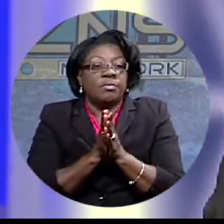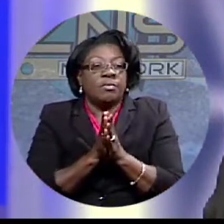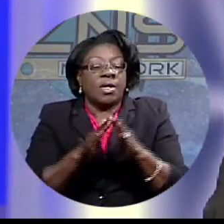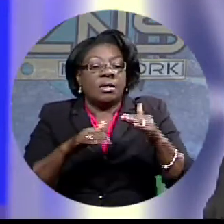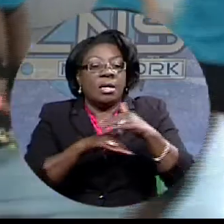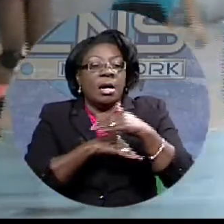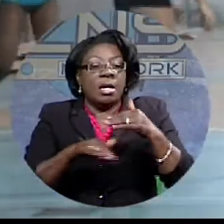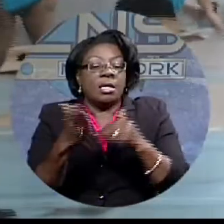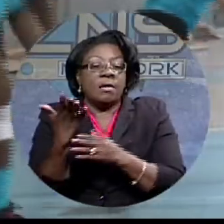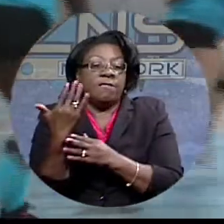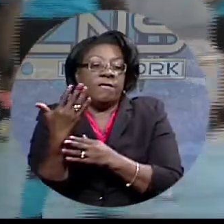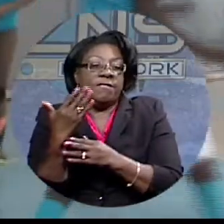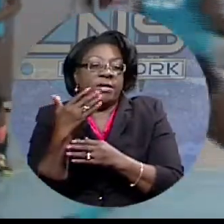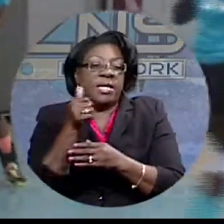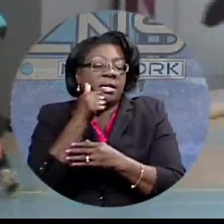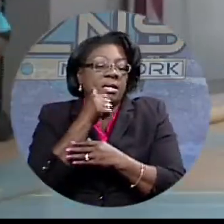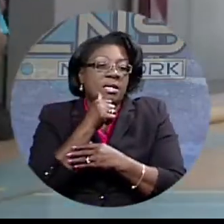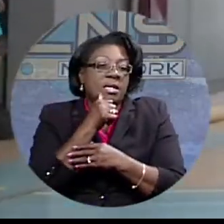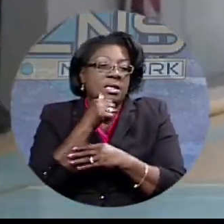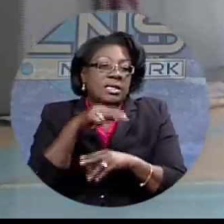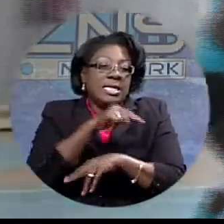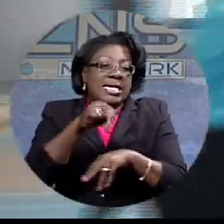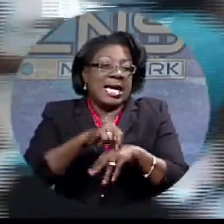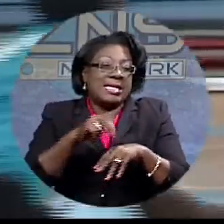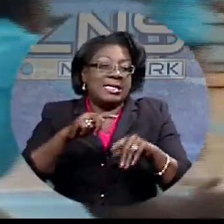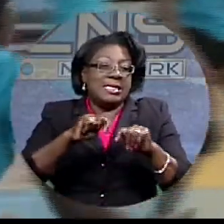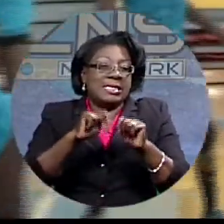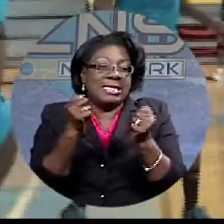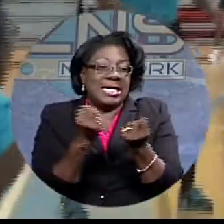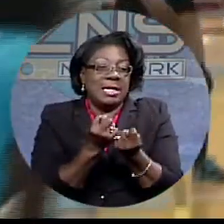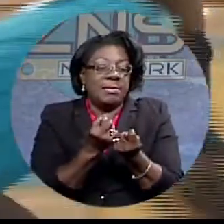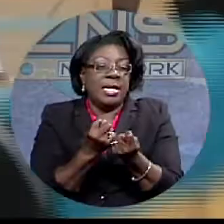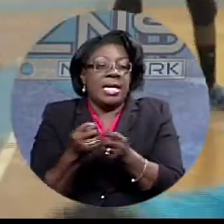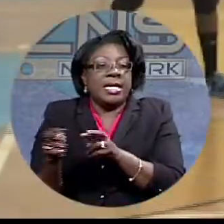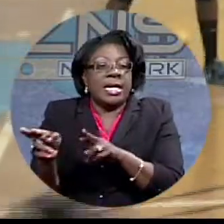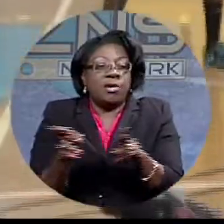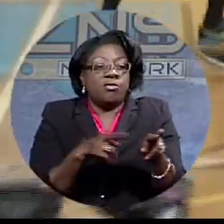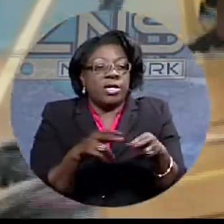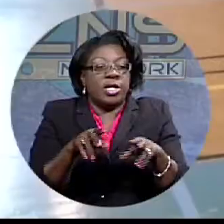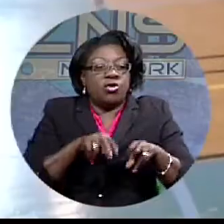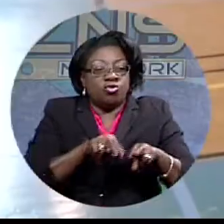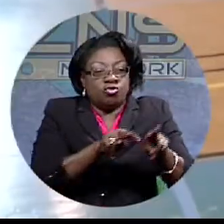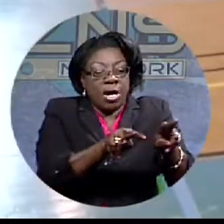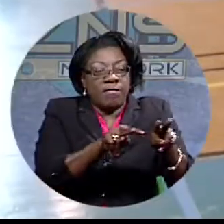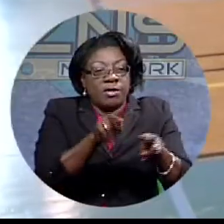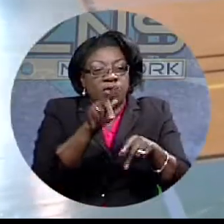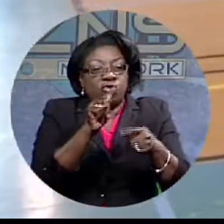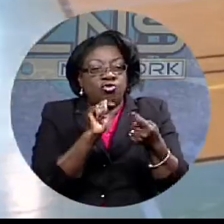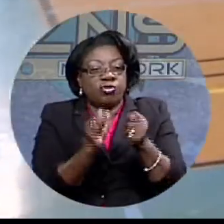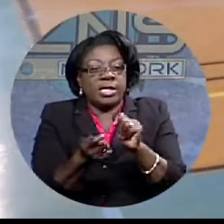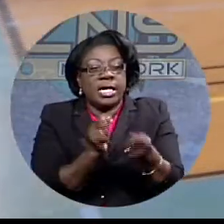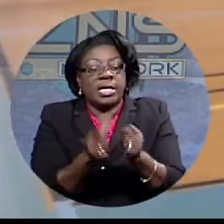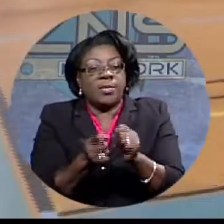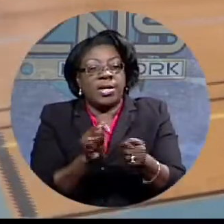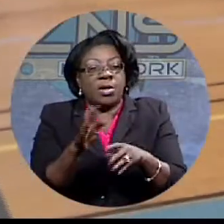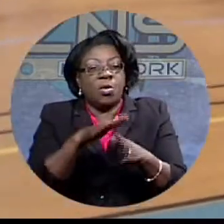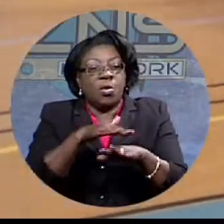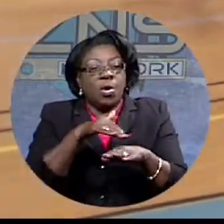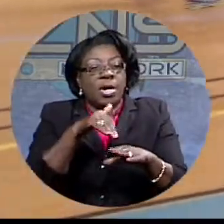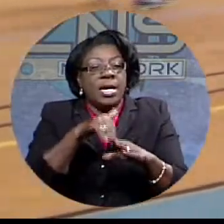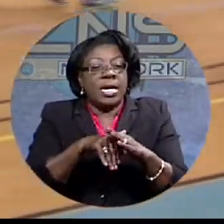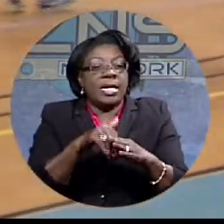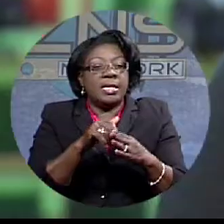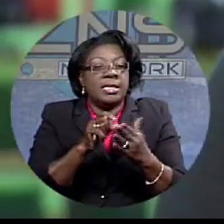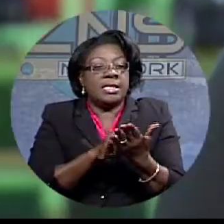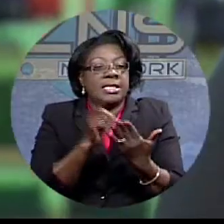girls volleyball national team, they're getting themselves ready to head to Trinidad and Tobago in December. Looking at their development